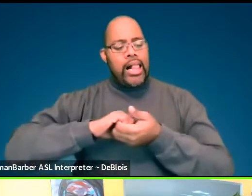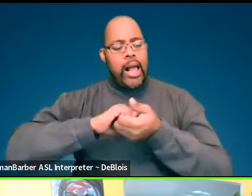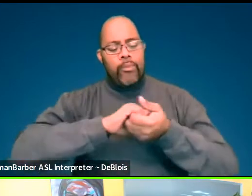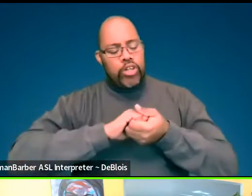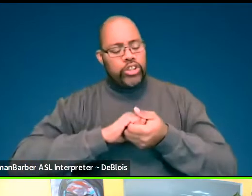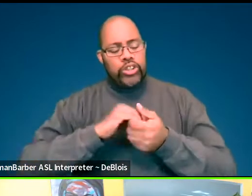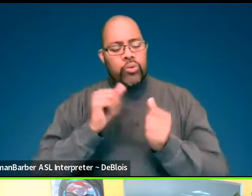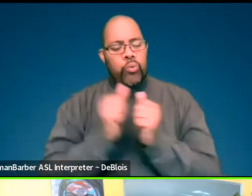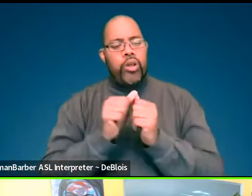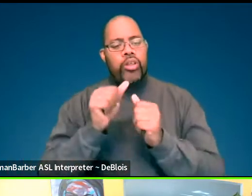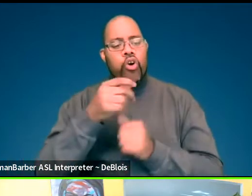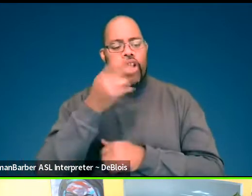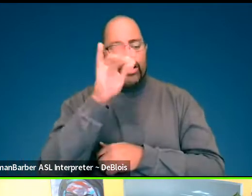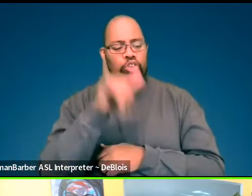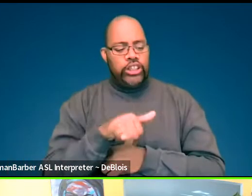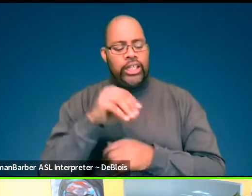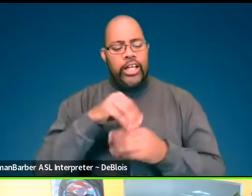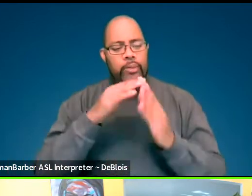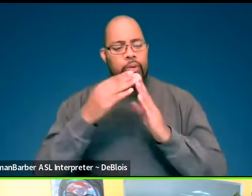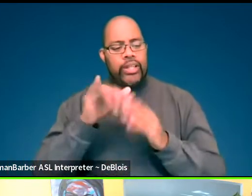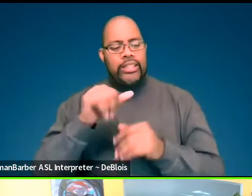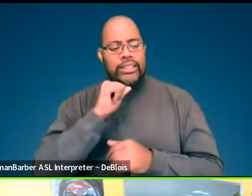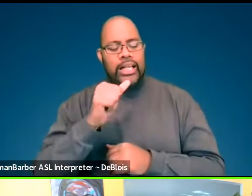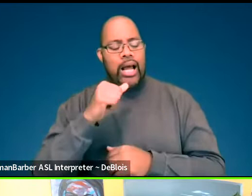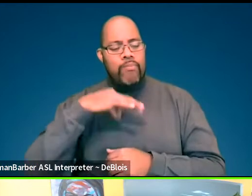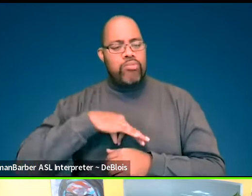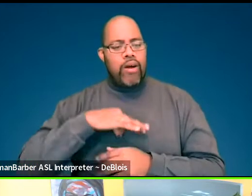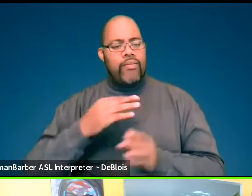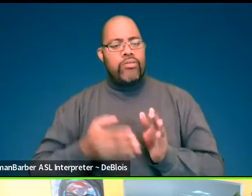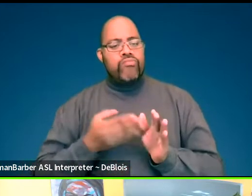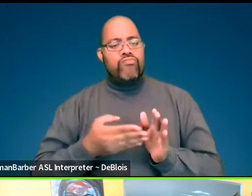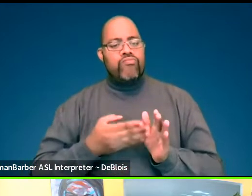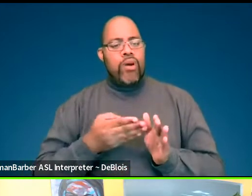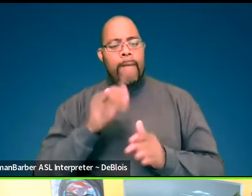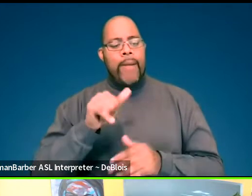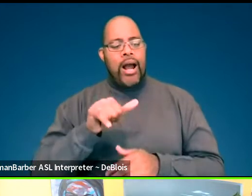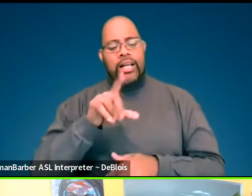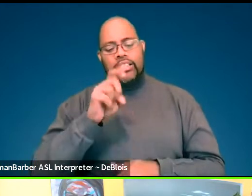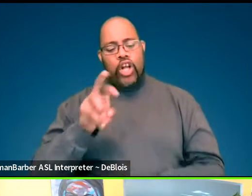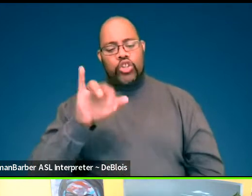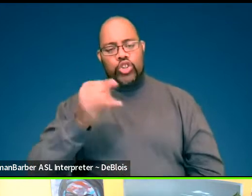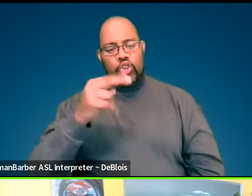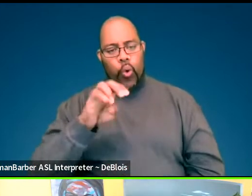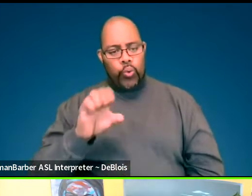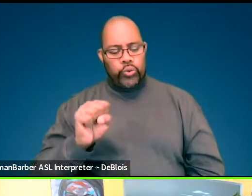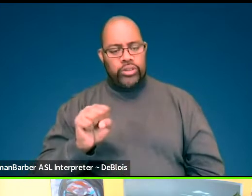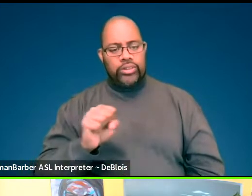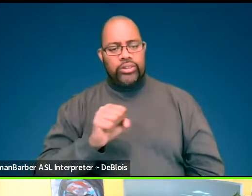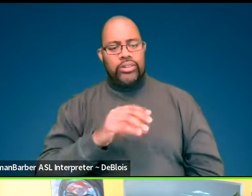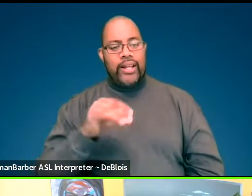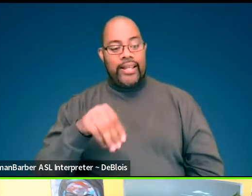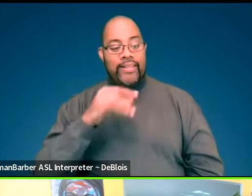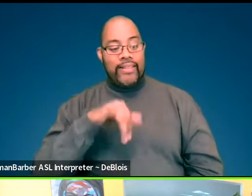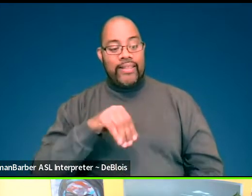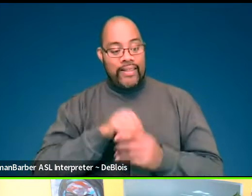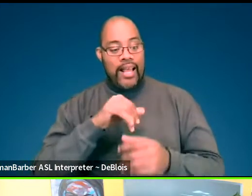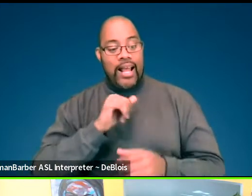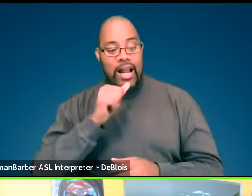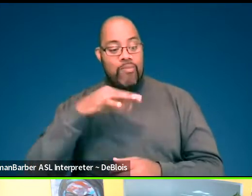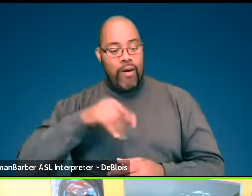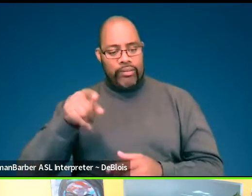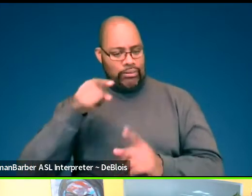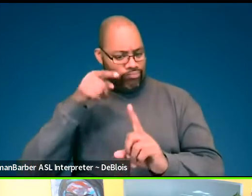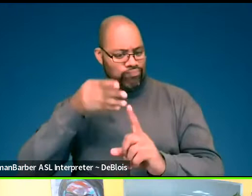with Archaeology in the Community, which is a nonprofit run by Dr. Alexander Jones. And in that nonprofit, she really centers